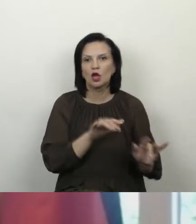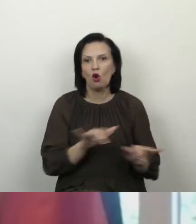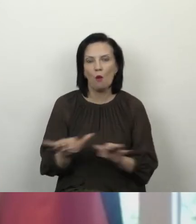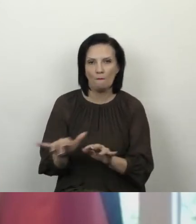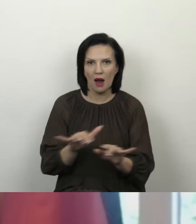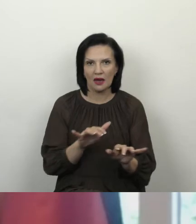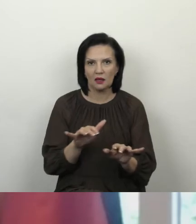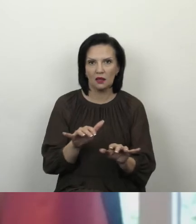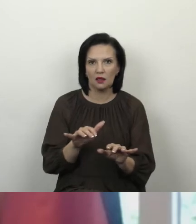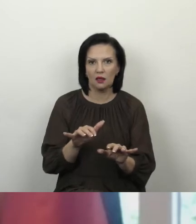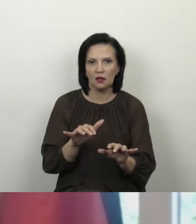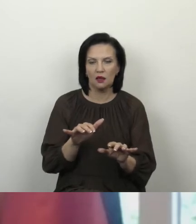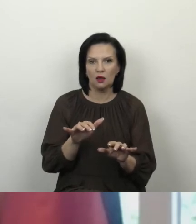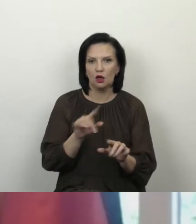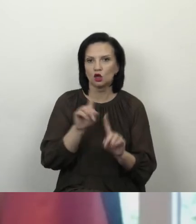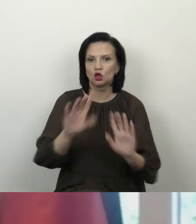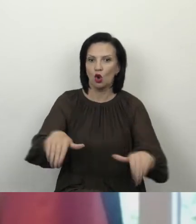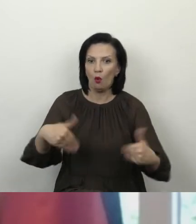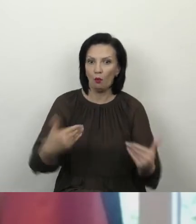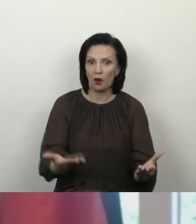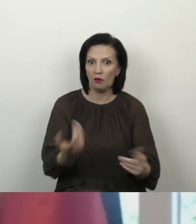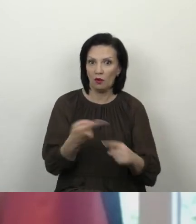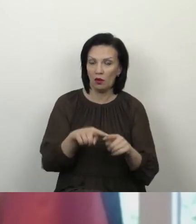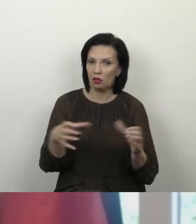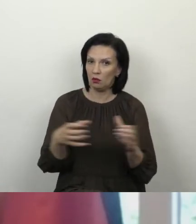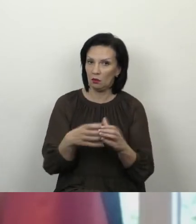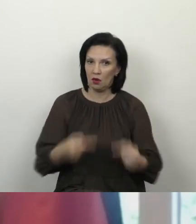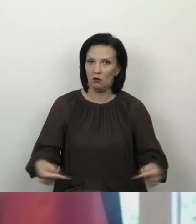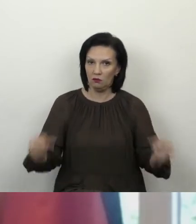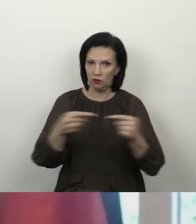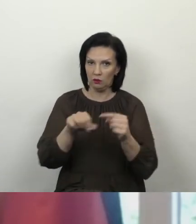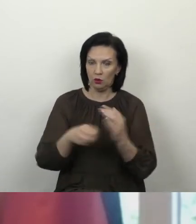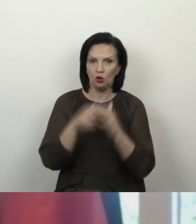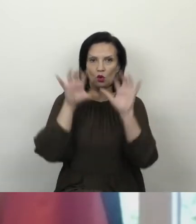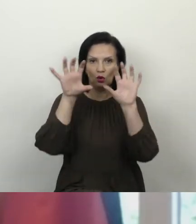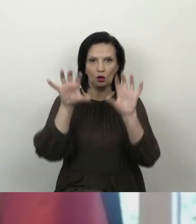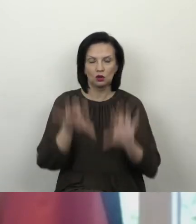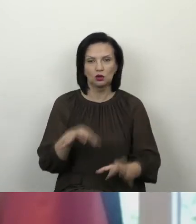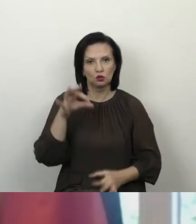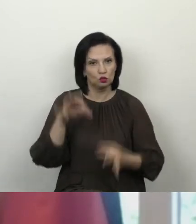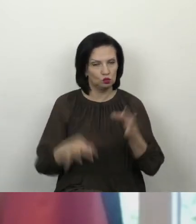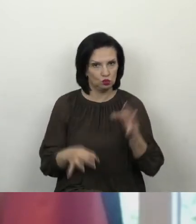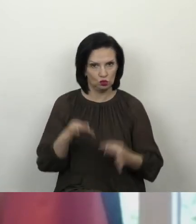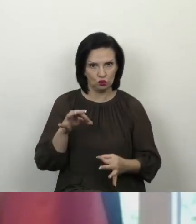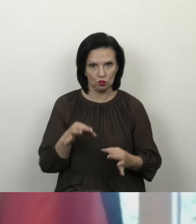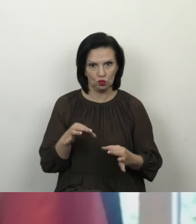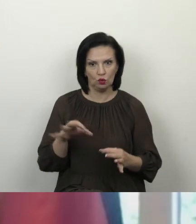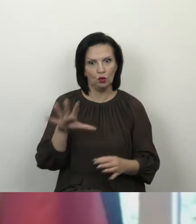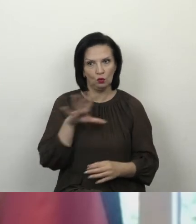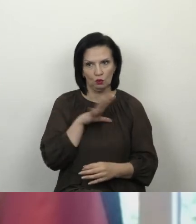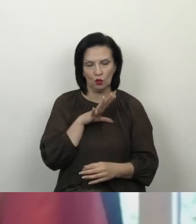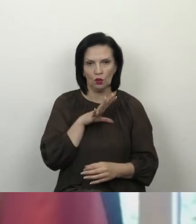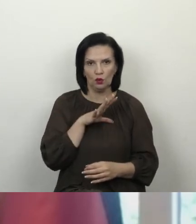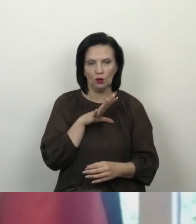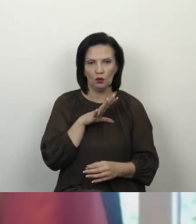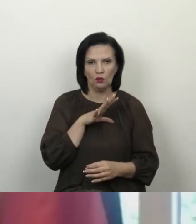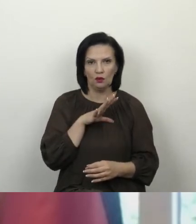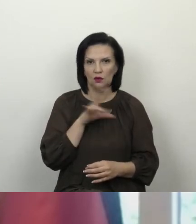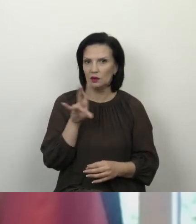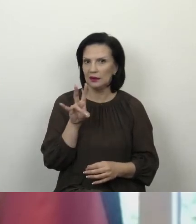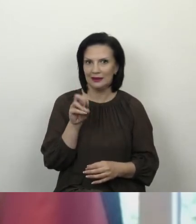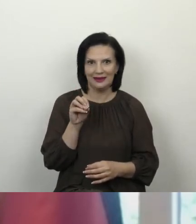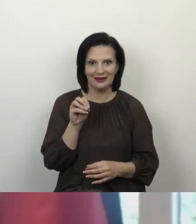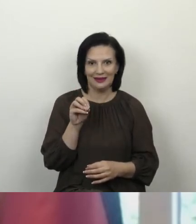by the party was, according to the Constitutional Court, an admissible mixing of parliamentary group and